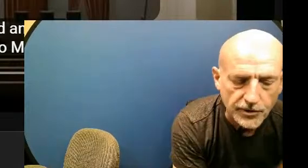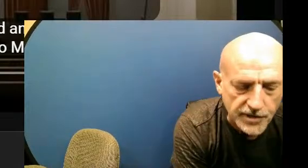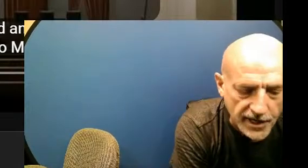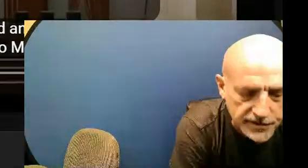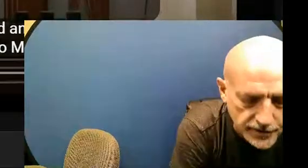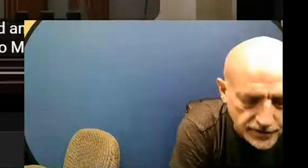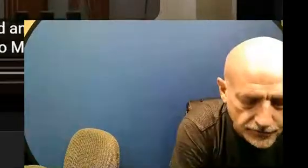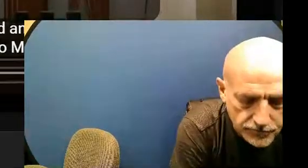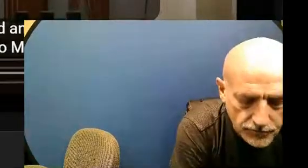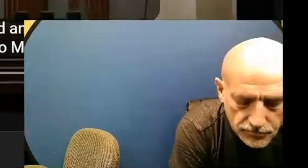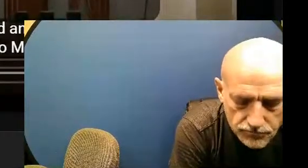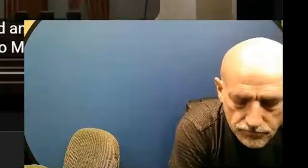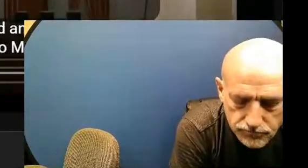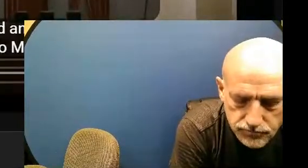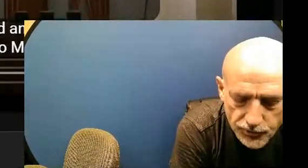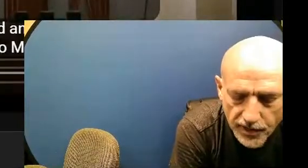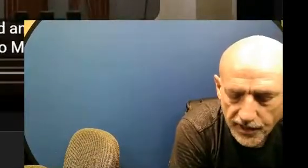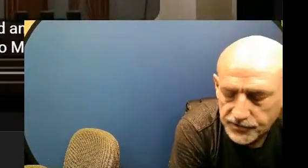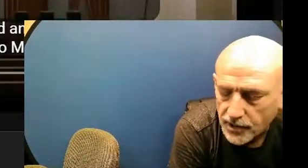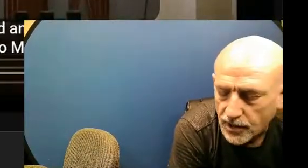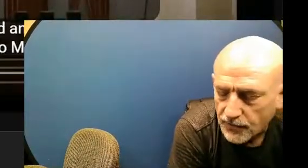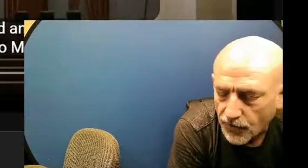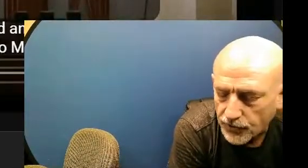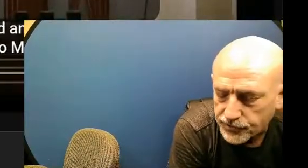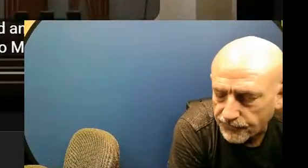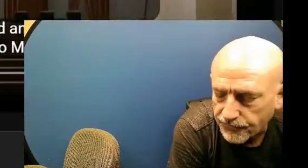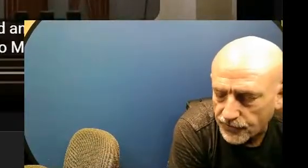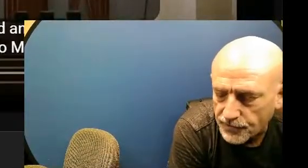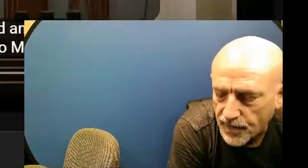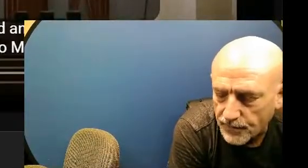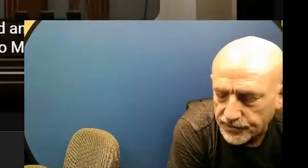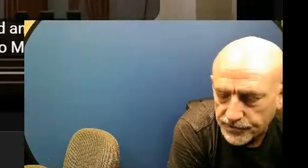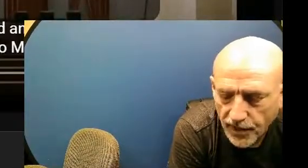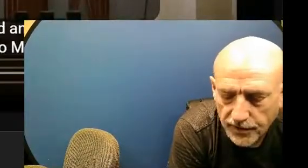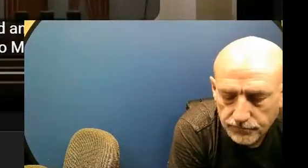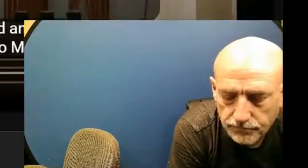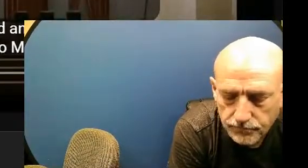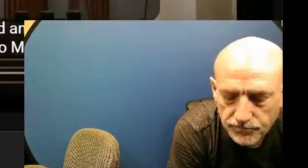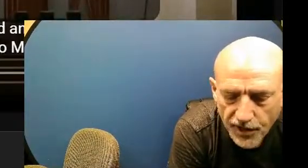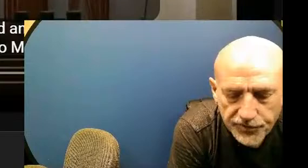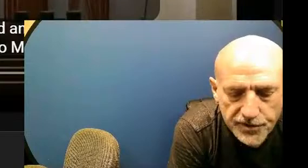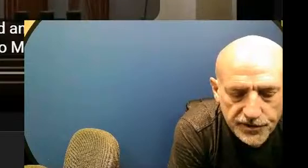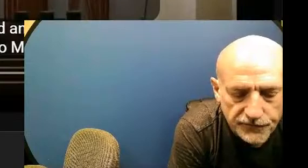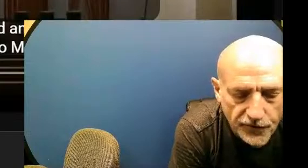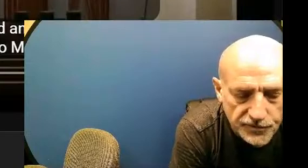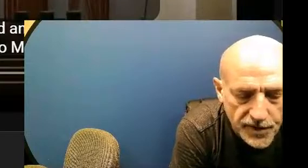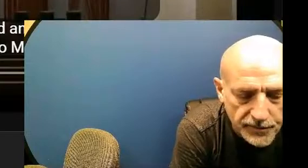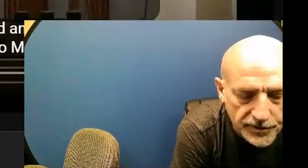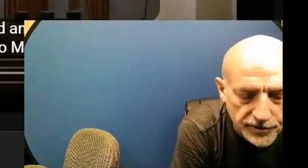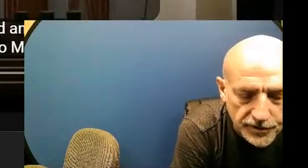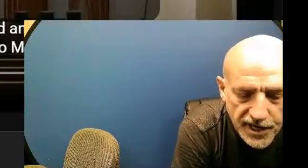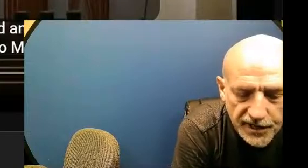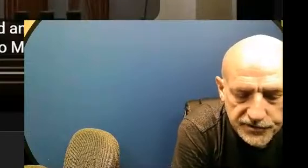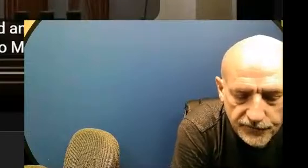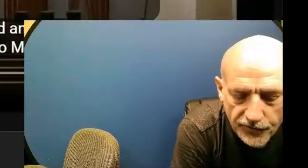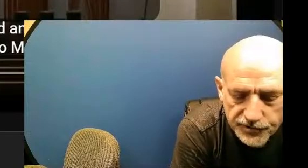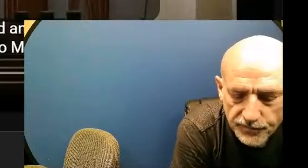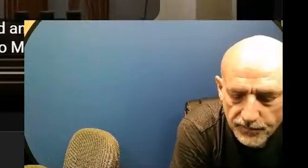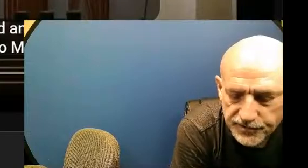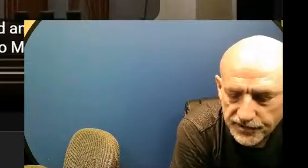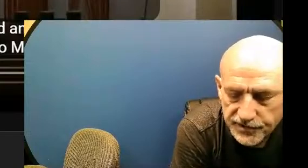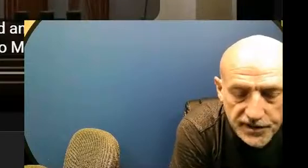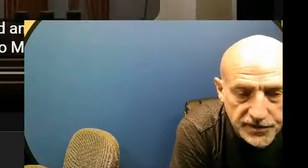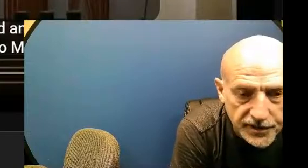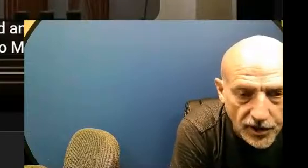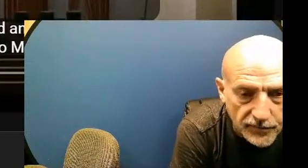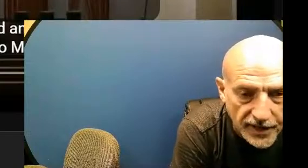to interject in here two things. First, the First Amendment does not nothing in the First Amendment, in the text of the First